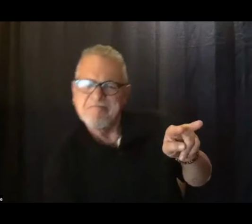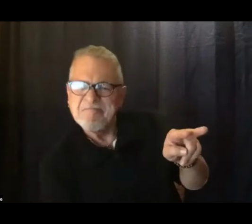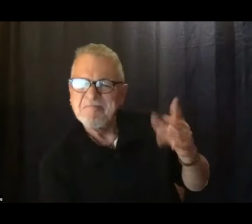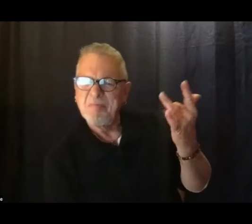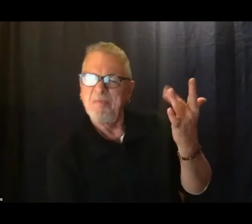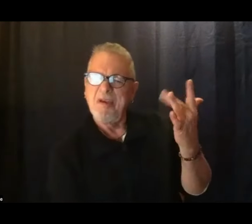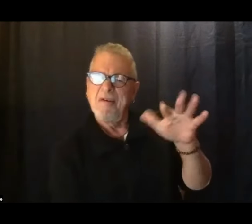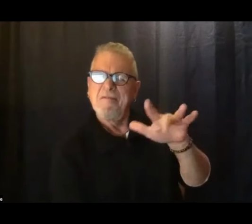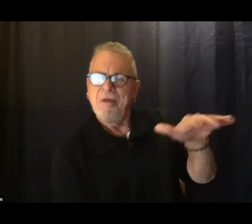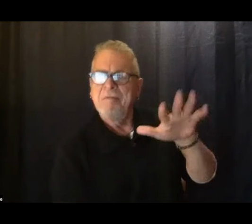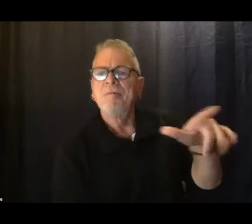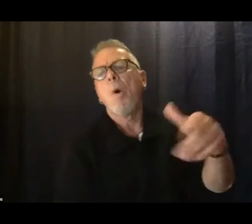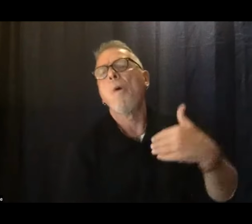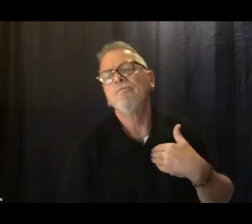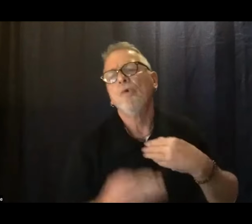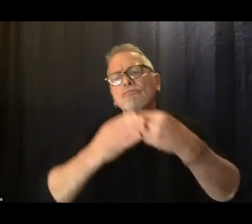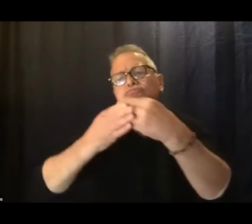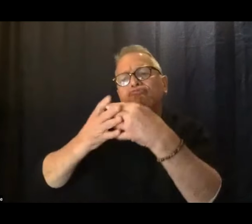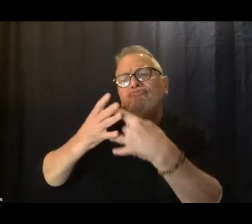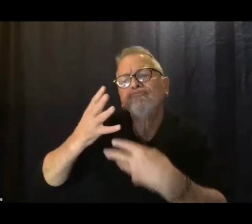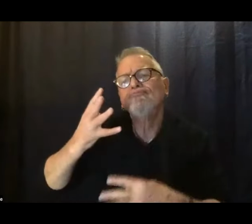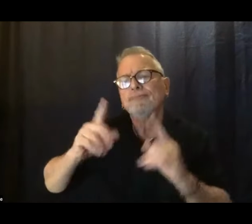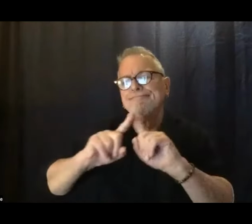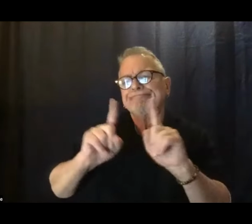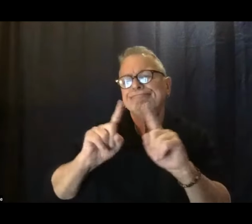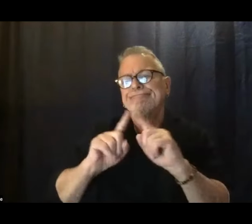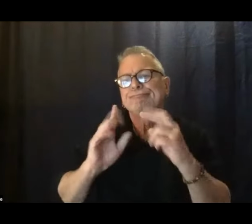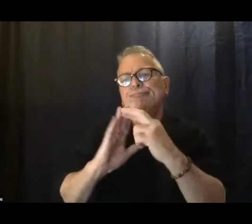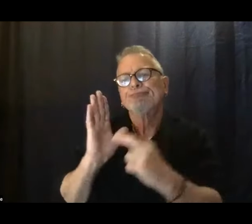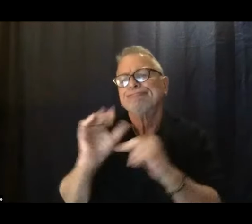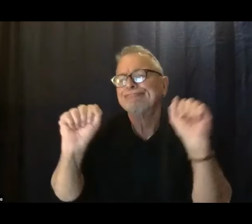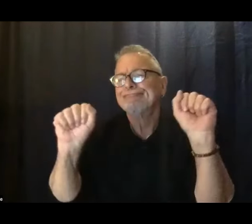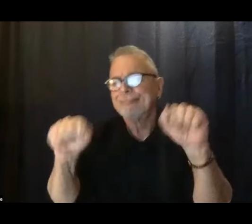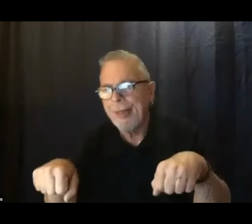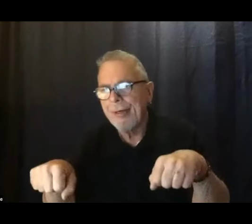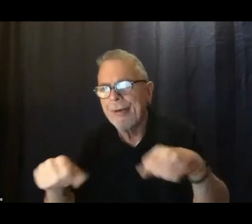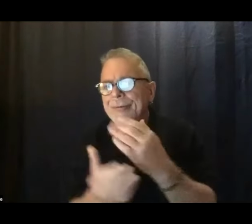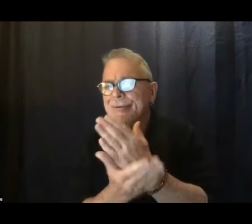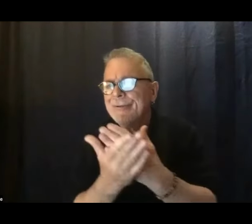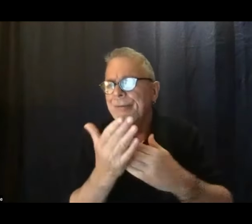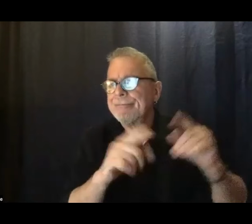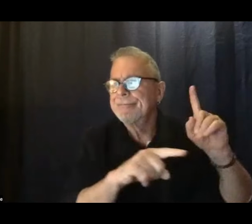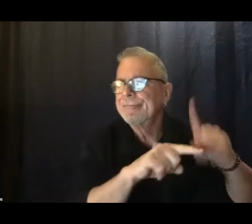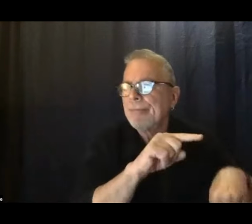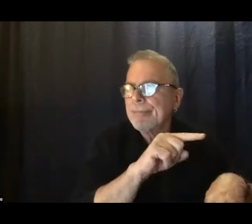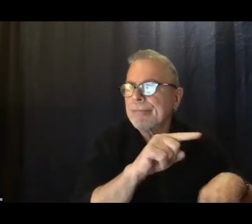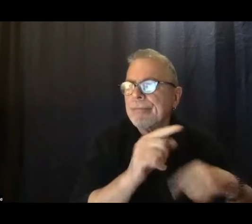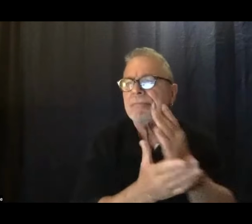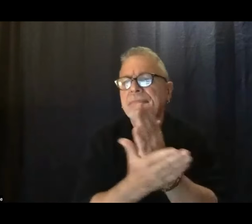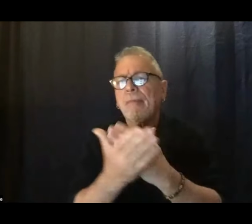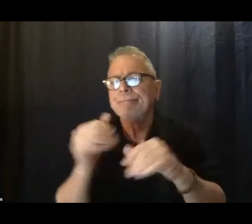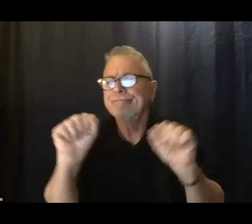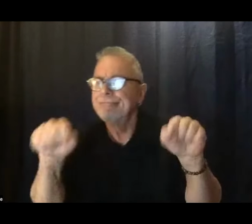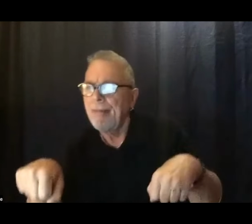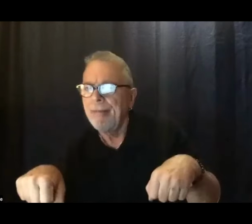So fingerspelling. Sometimes you might ask a reason why it shows up. And it's good to ask that because there